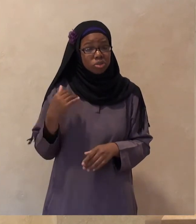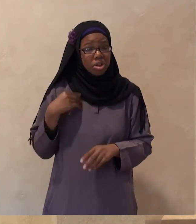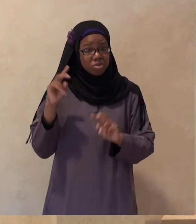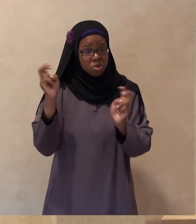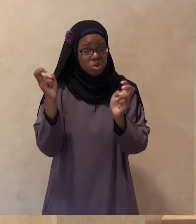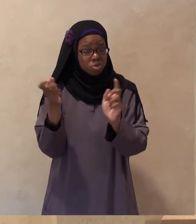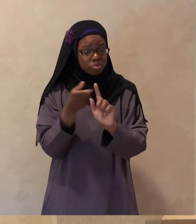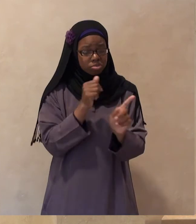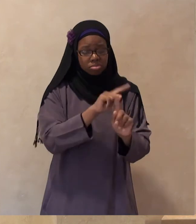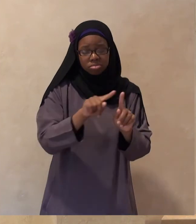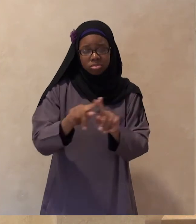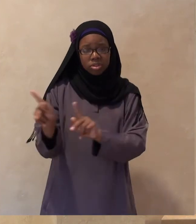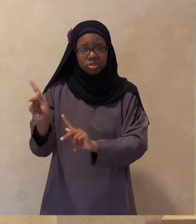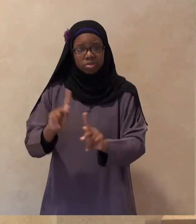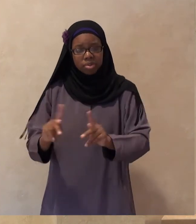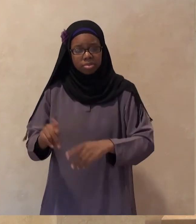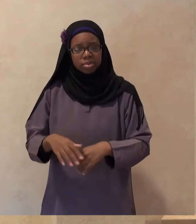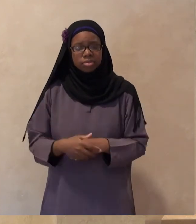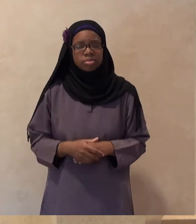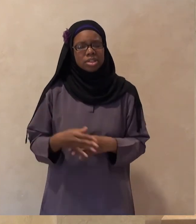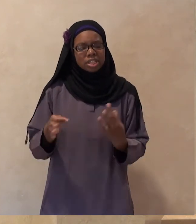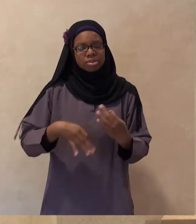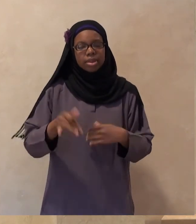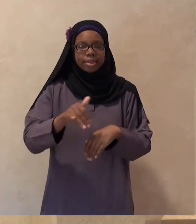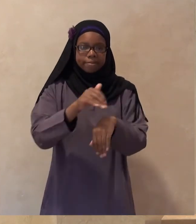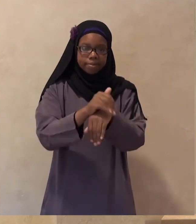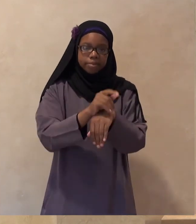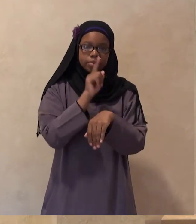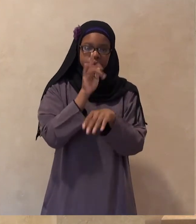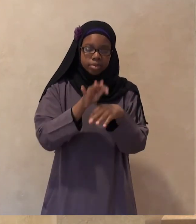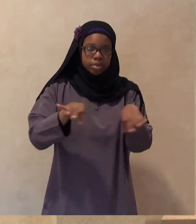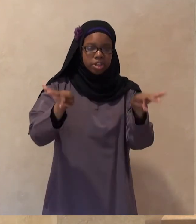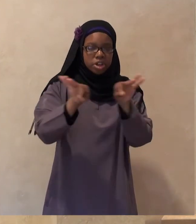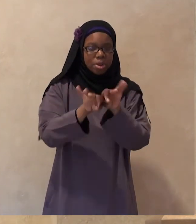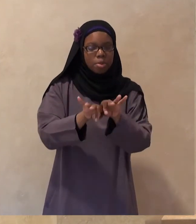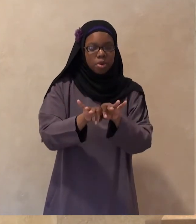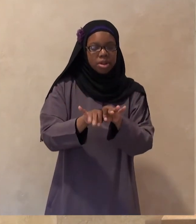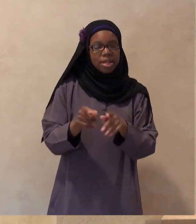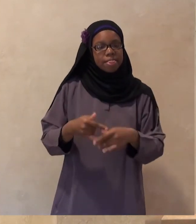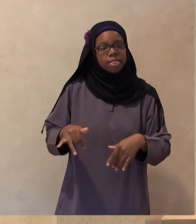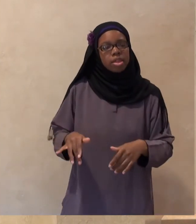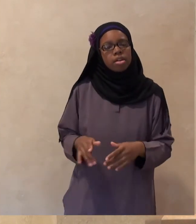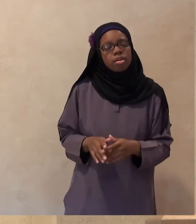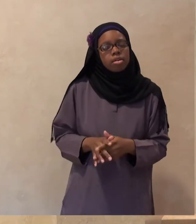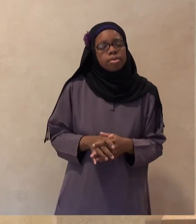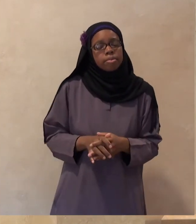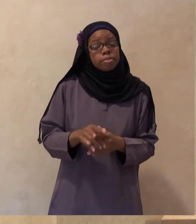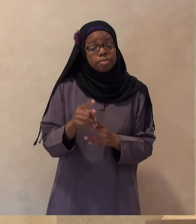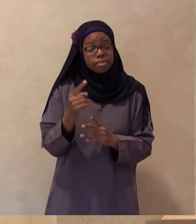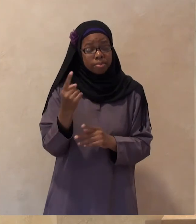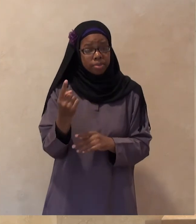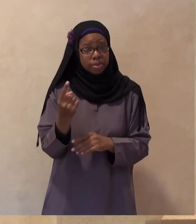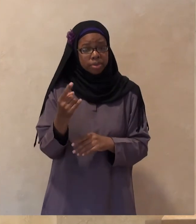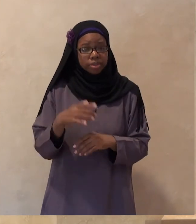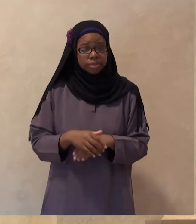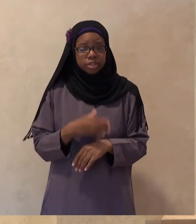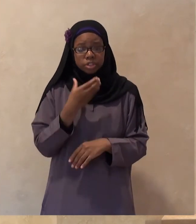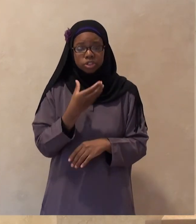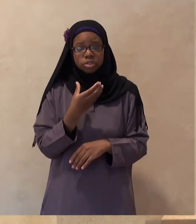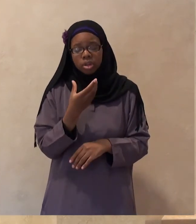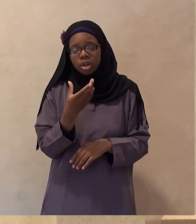have given importance to this night and they have acted upon it. And one of them is Sheikh Mansur